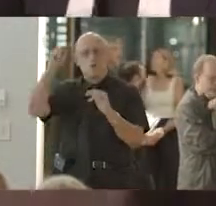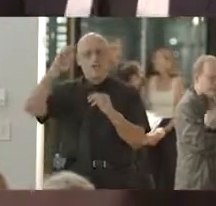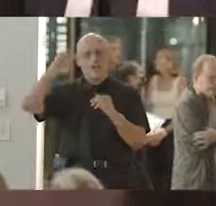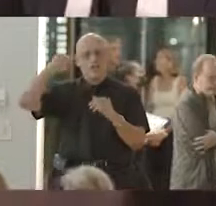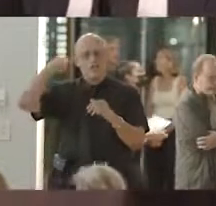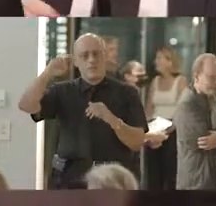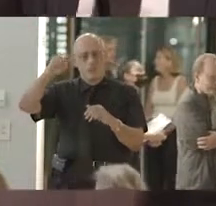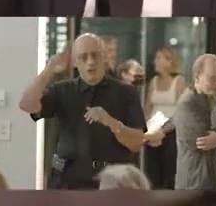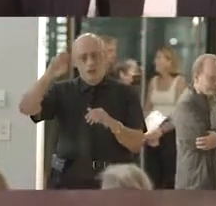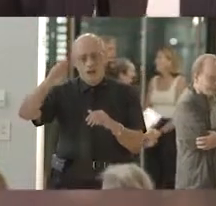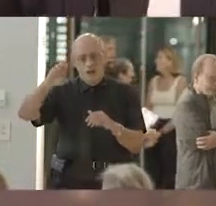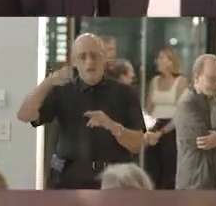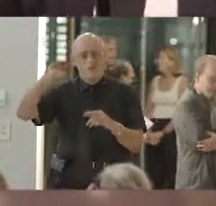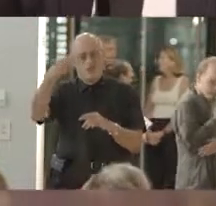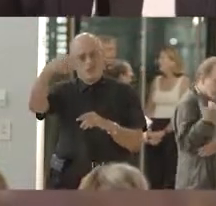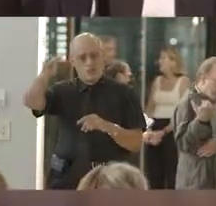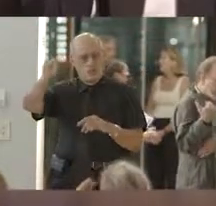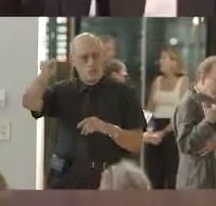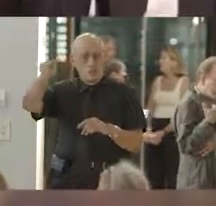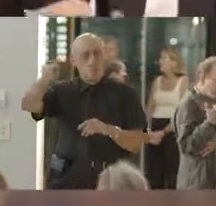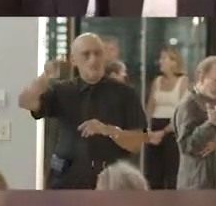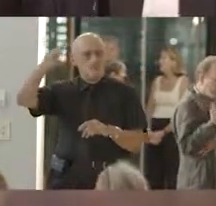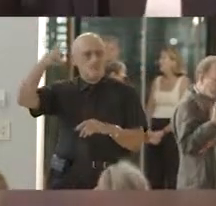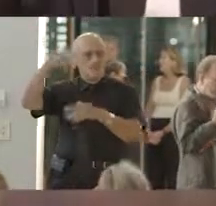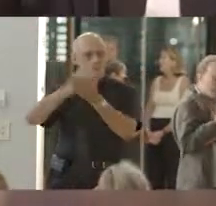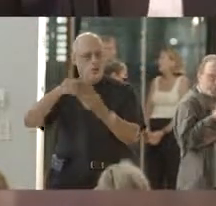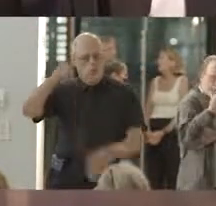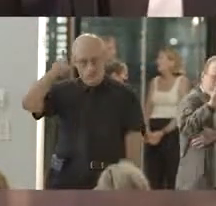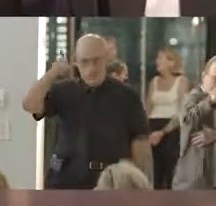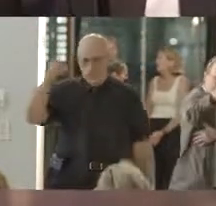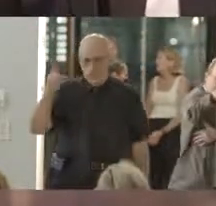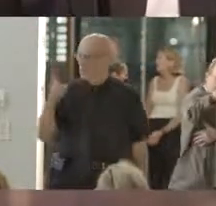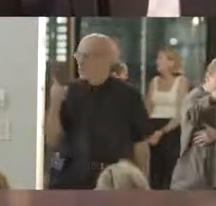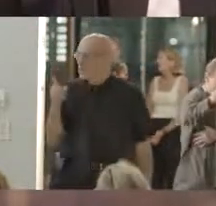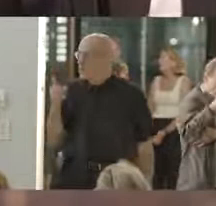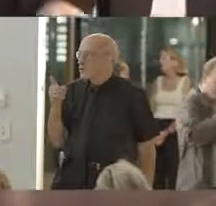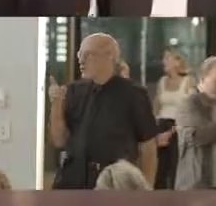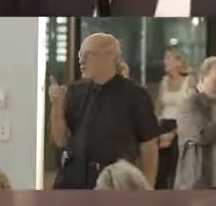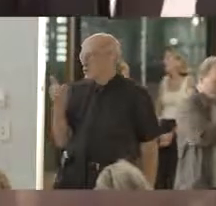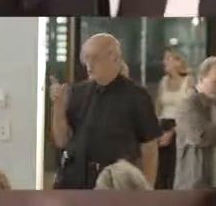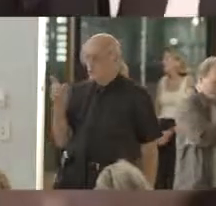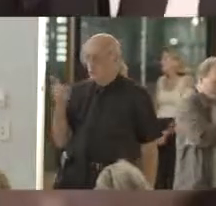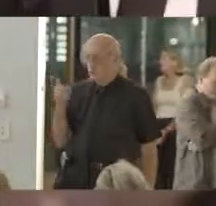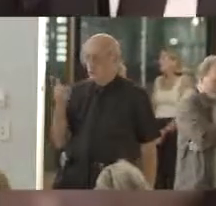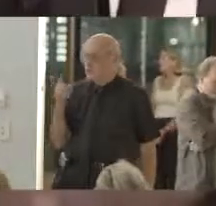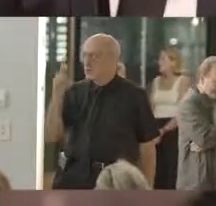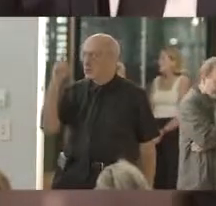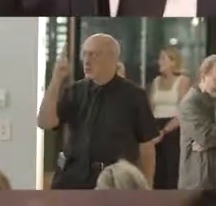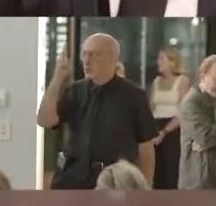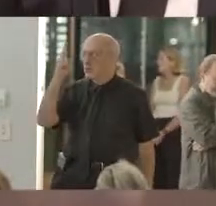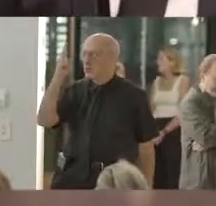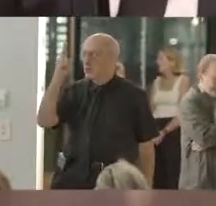Esplanade along Stuyvesant High School, reach 2. The other, yep, to show